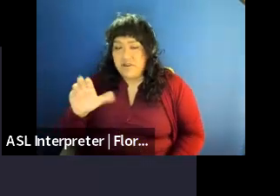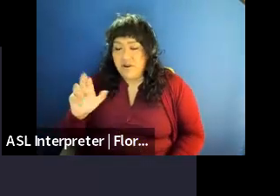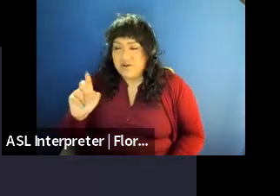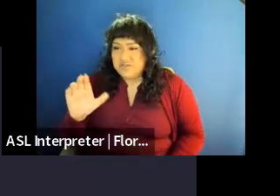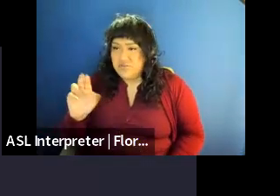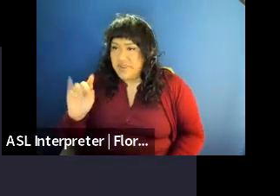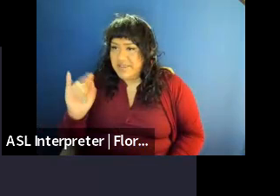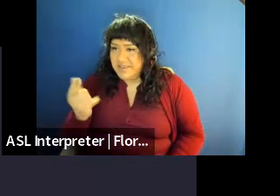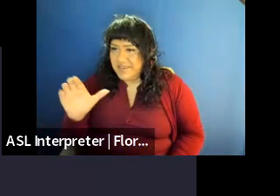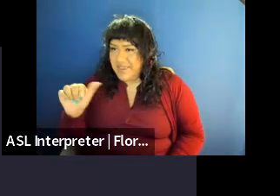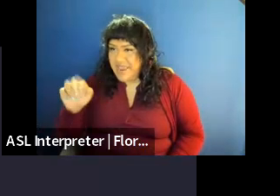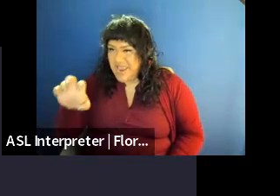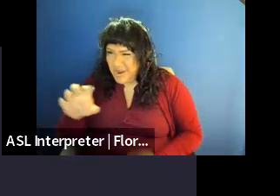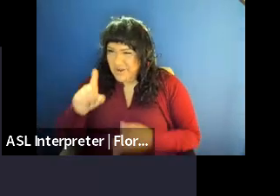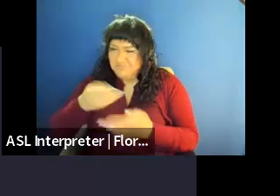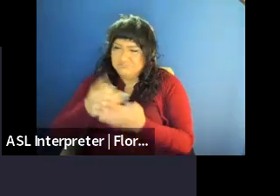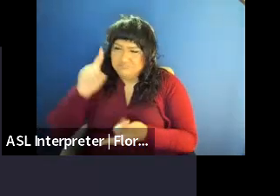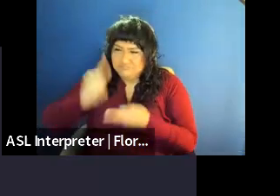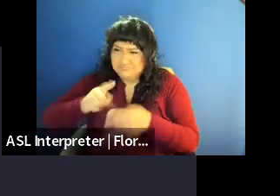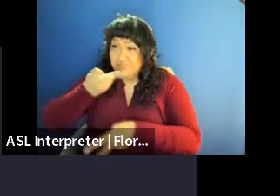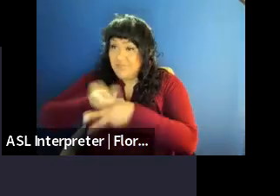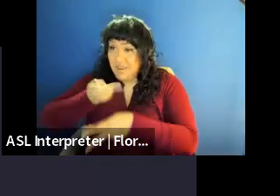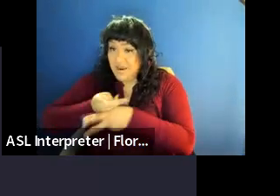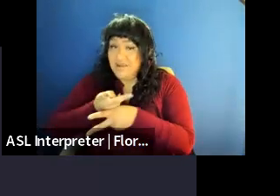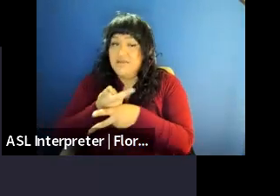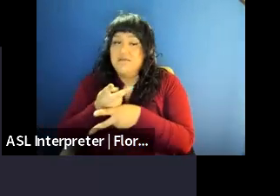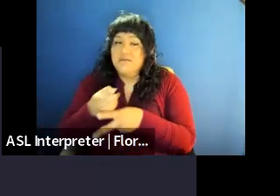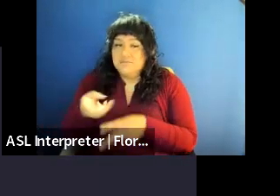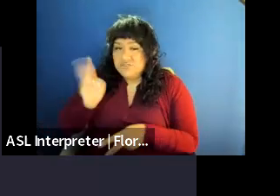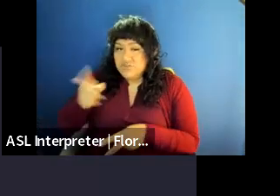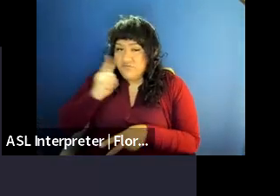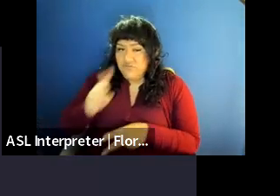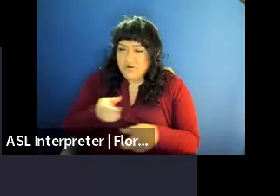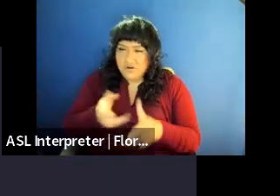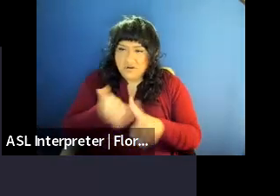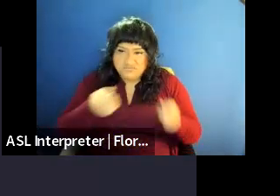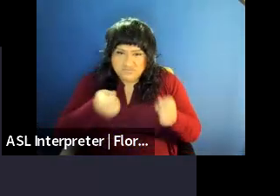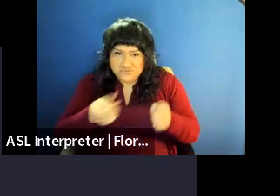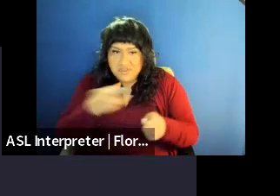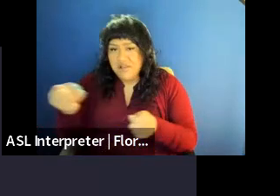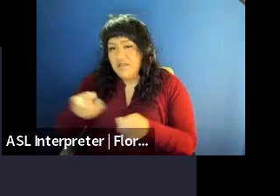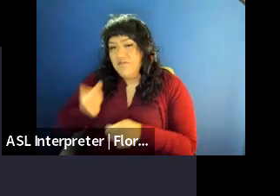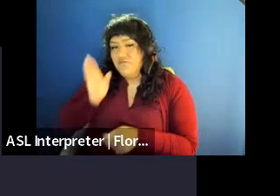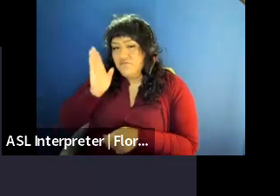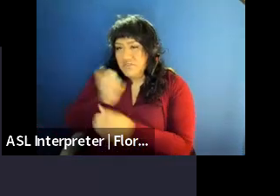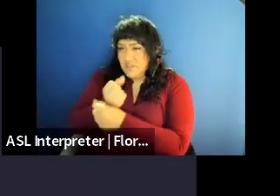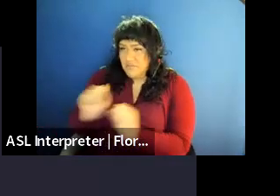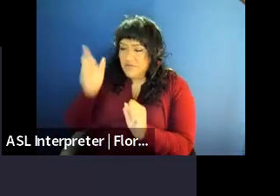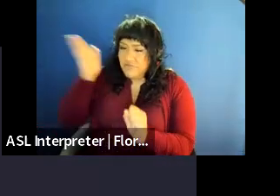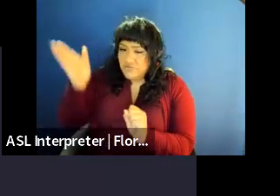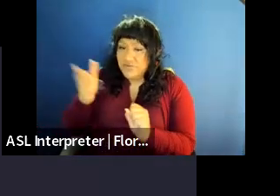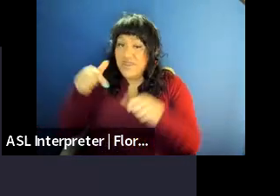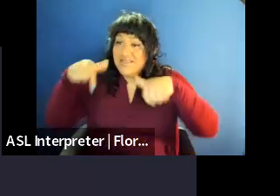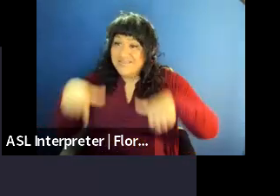for Liberated Futures. This is the sixth installment in our ongoing panel series that IDHA has been putting on